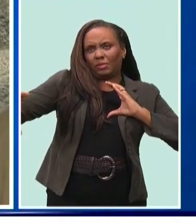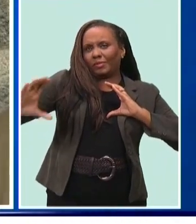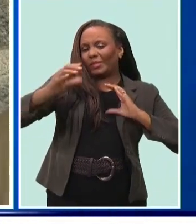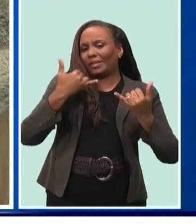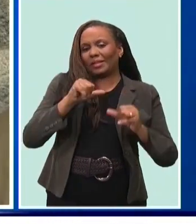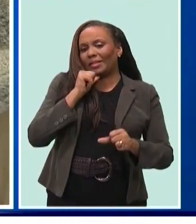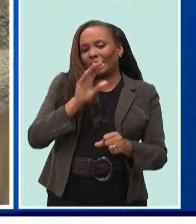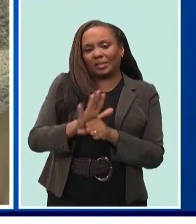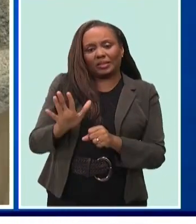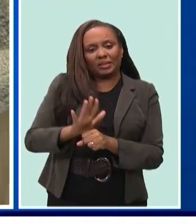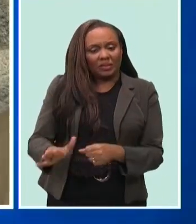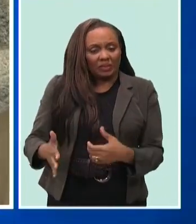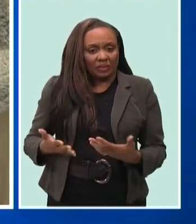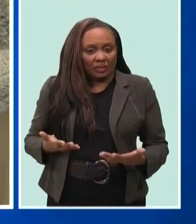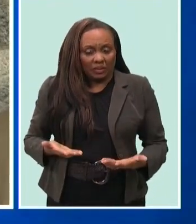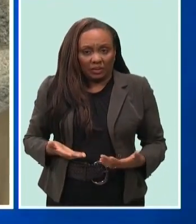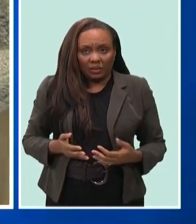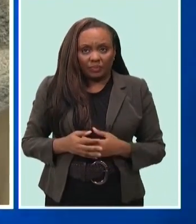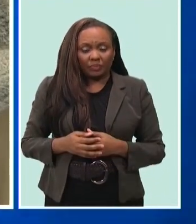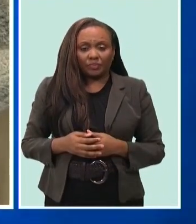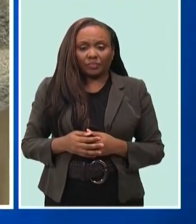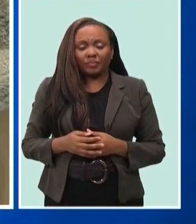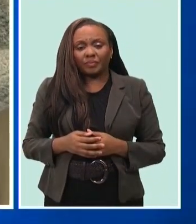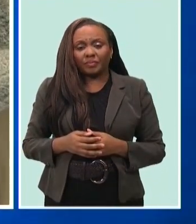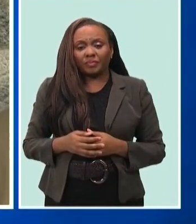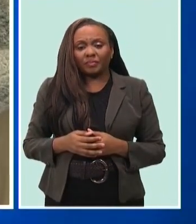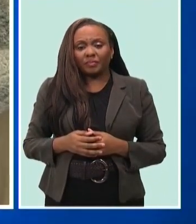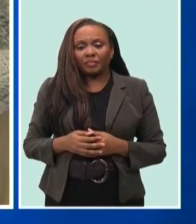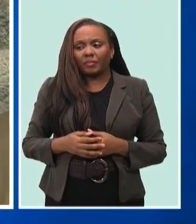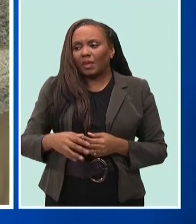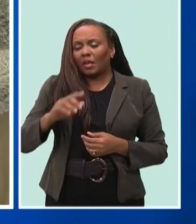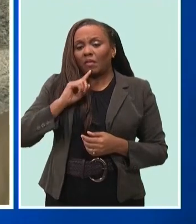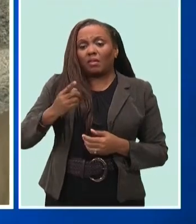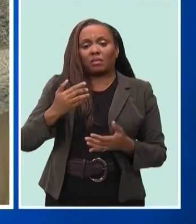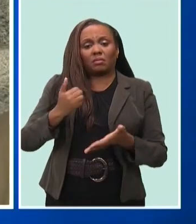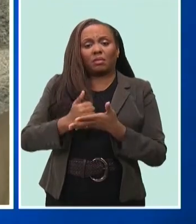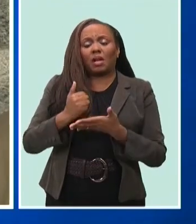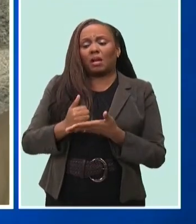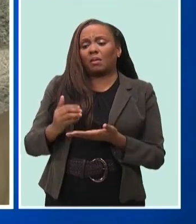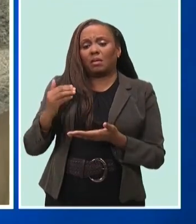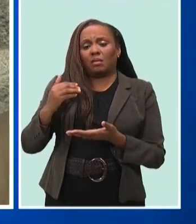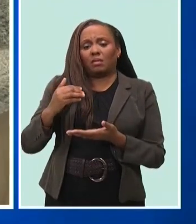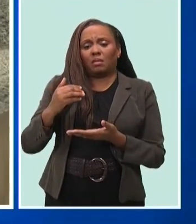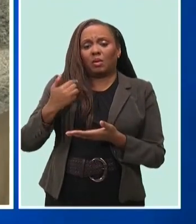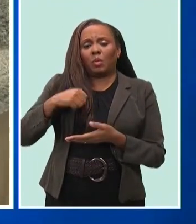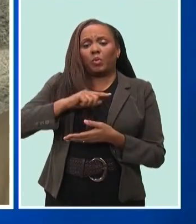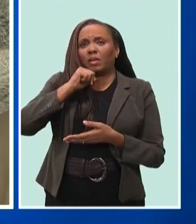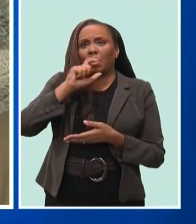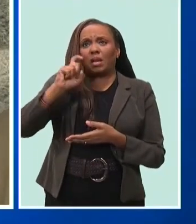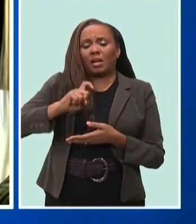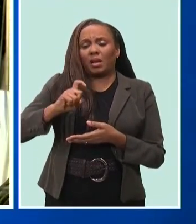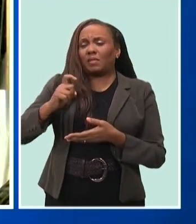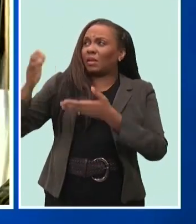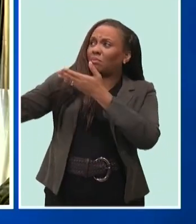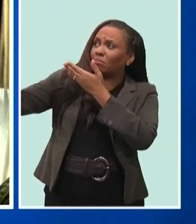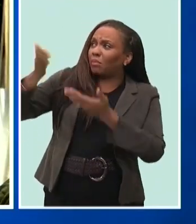enough. And that would also help reduce us having to import lettuces that we currently